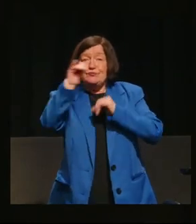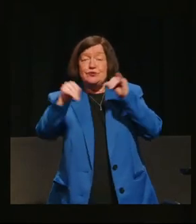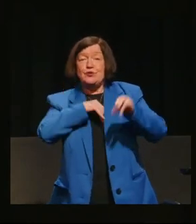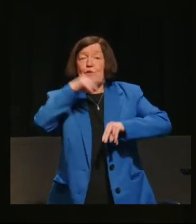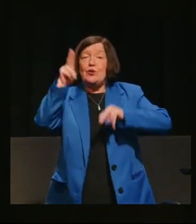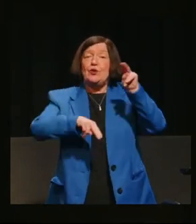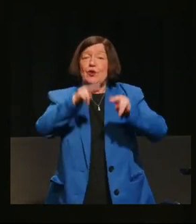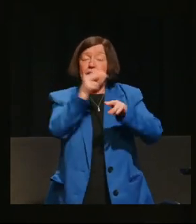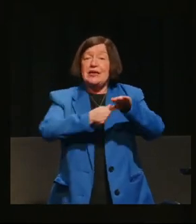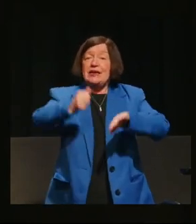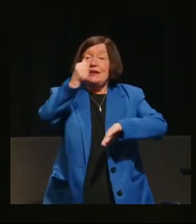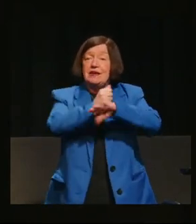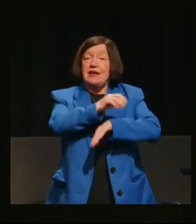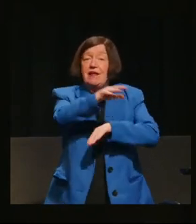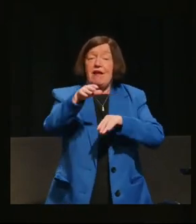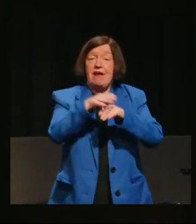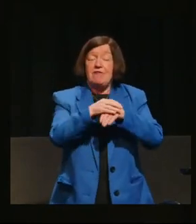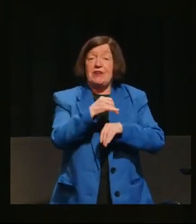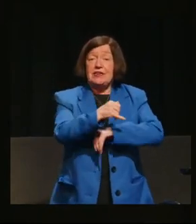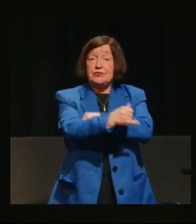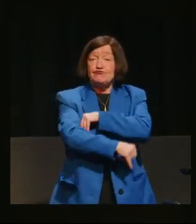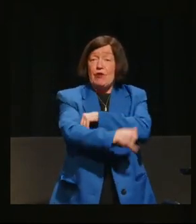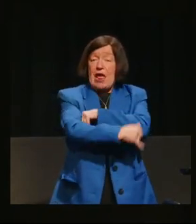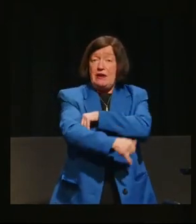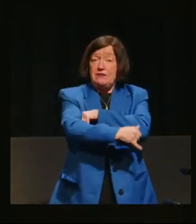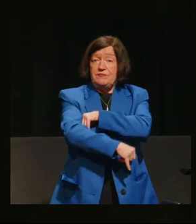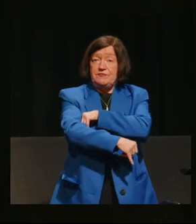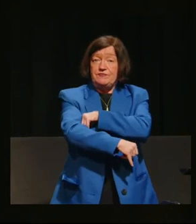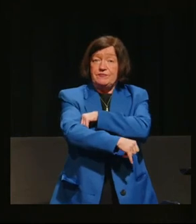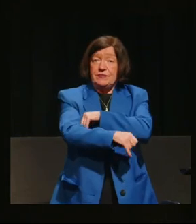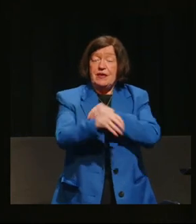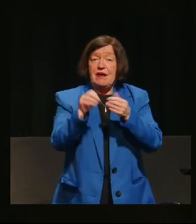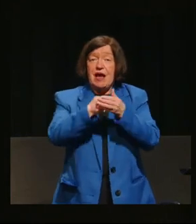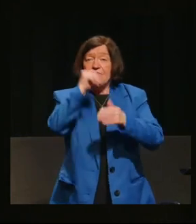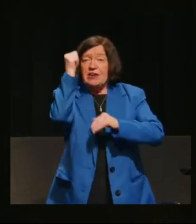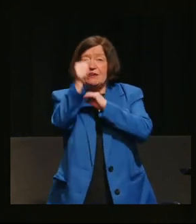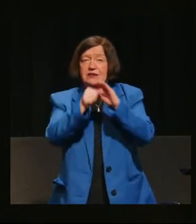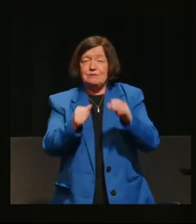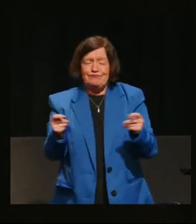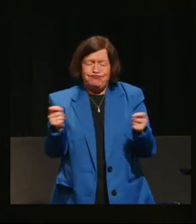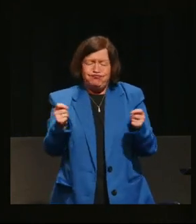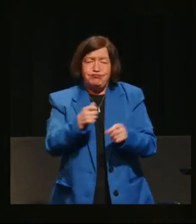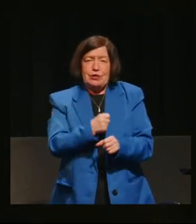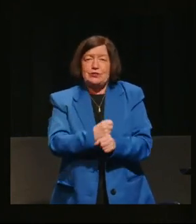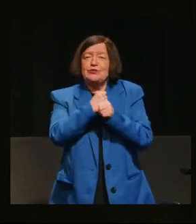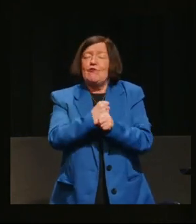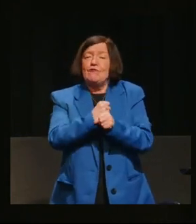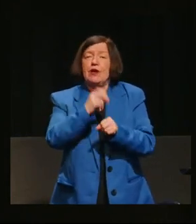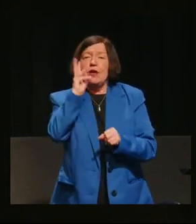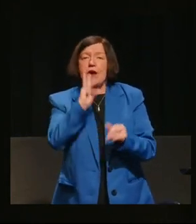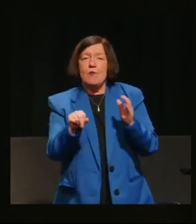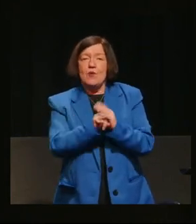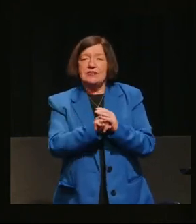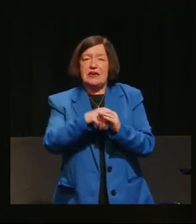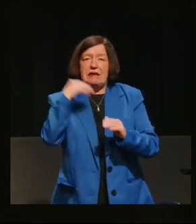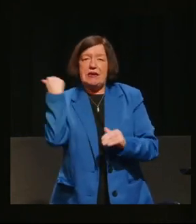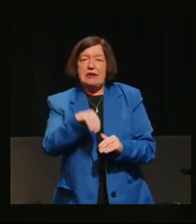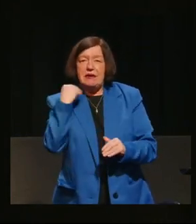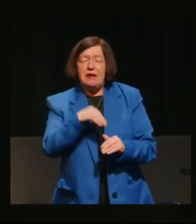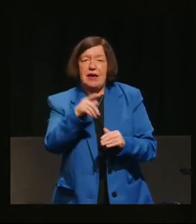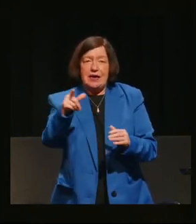newly established State of Israel. Having experienced great suffering, witnessing the murder